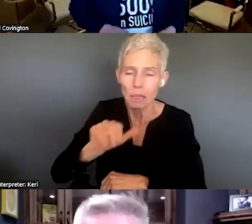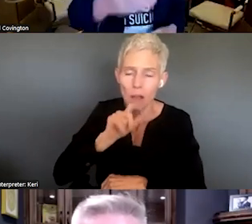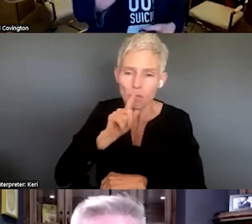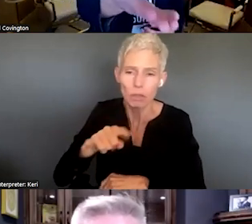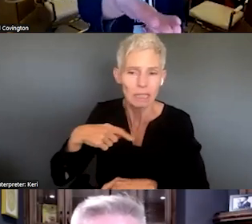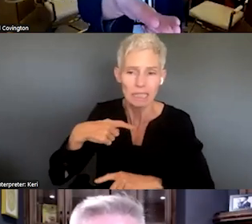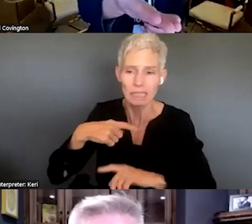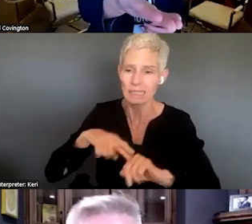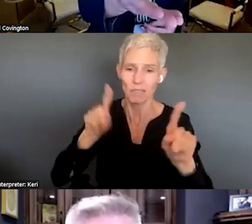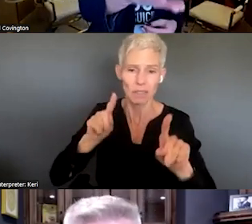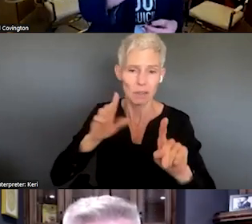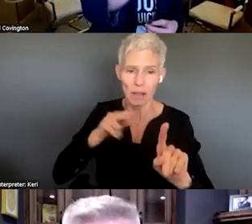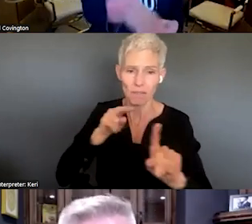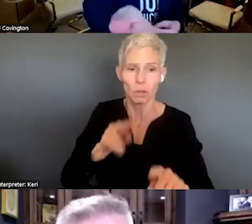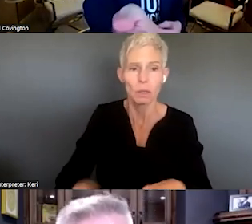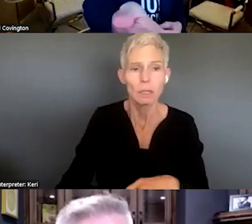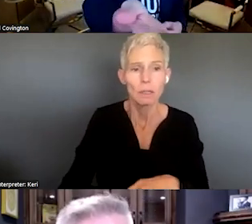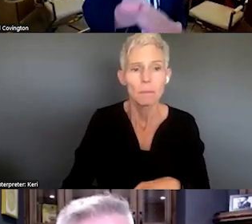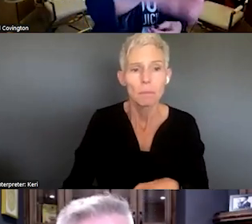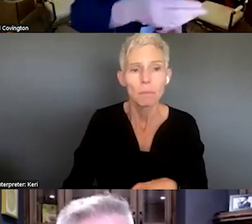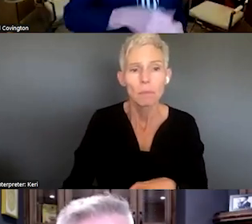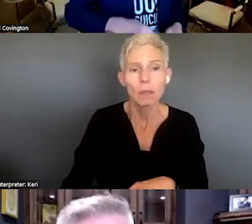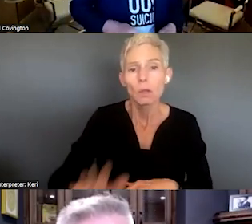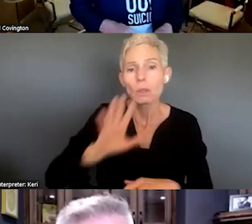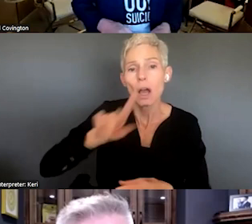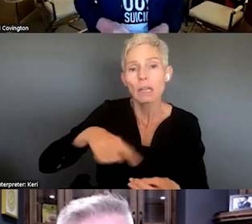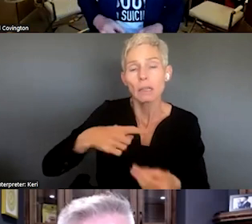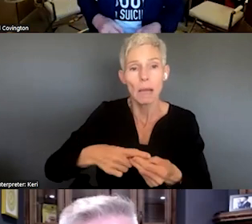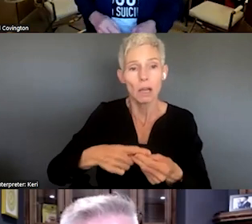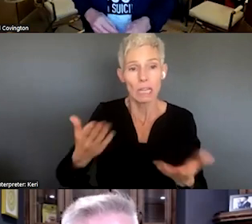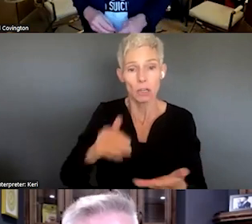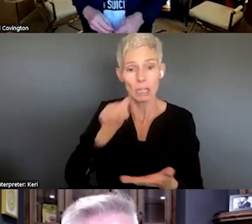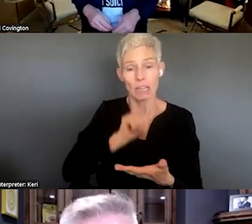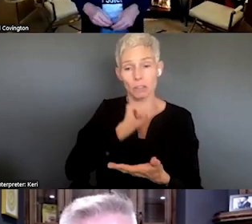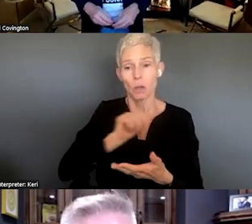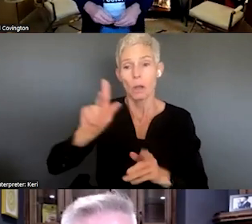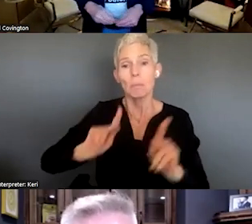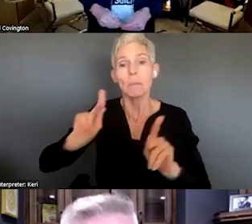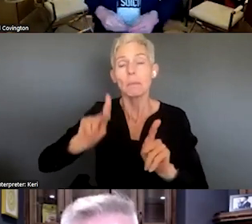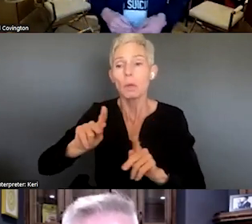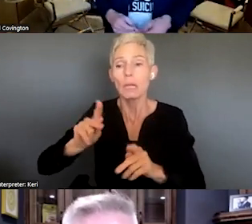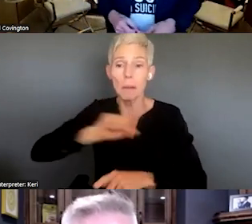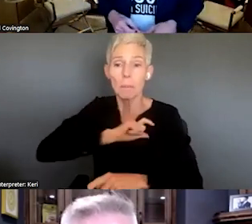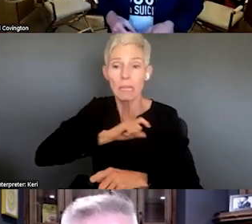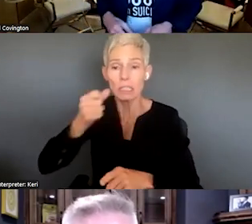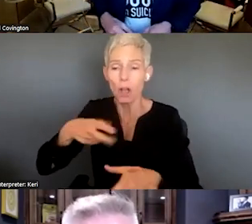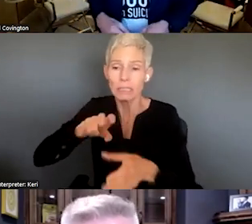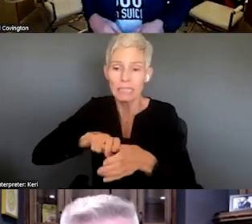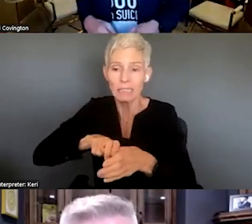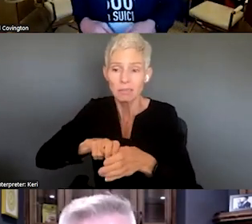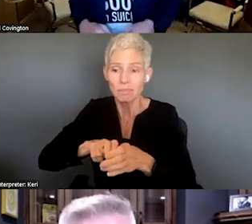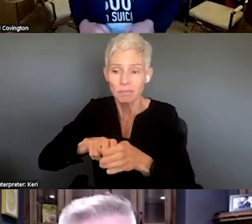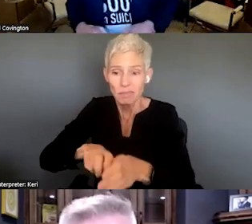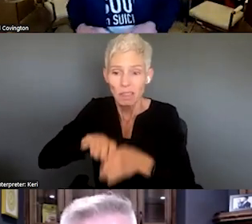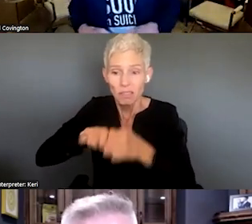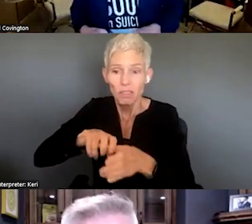view. Well, and you were talking about our first efforts in Arizona. People would be waiting in a police car for 90 minutes. In December of 2022, and